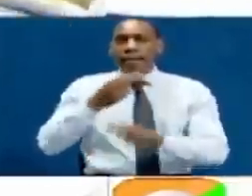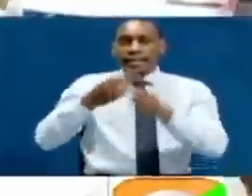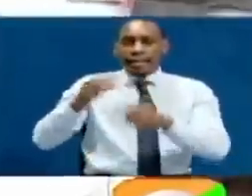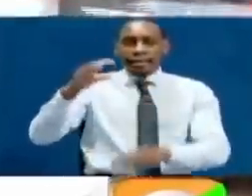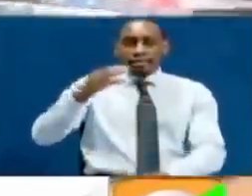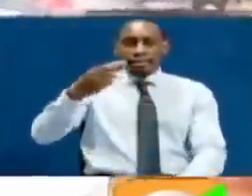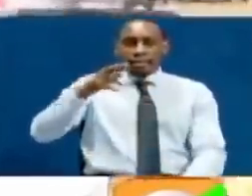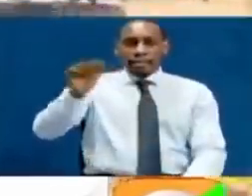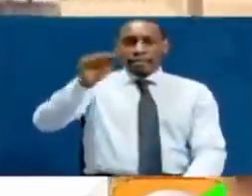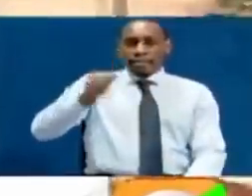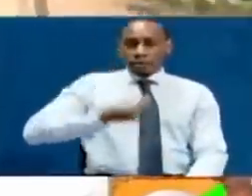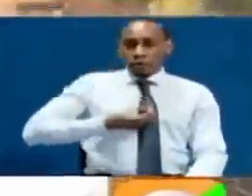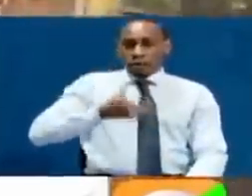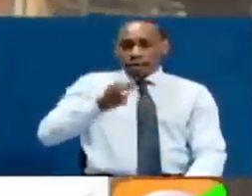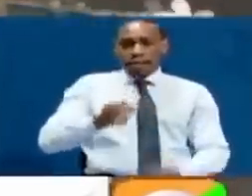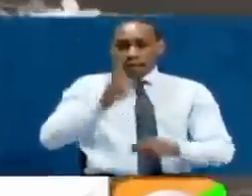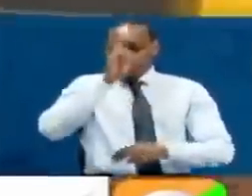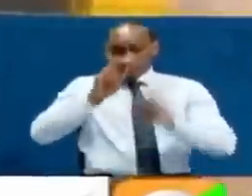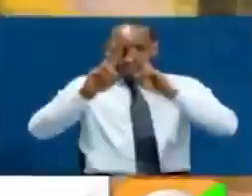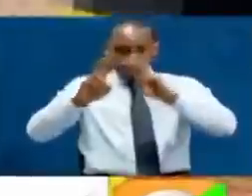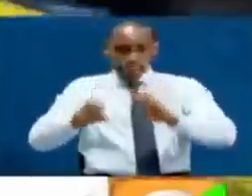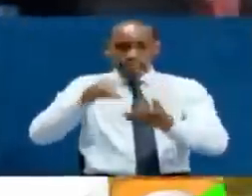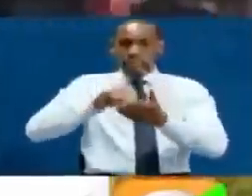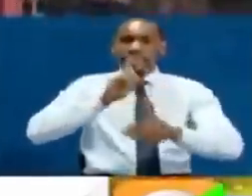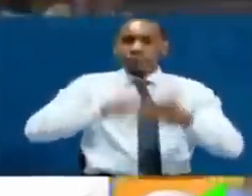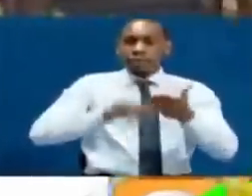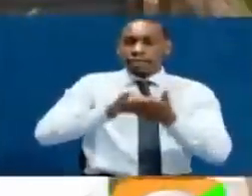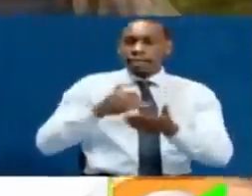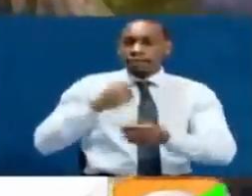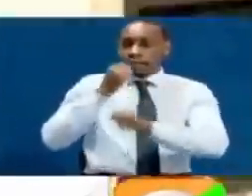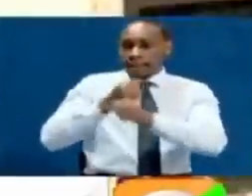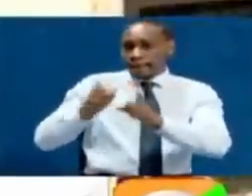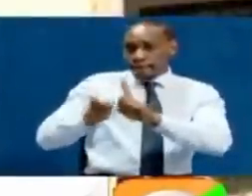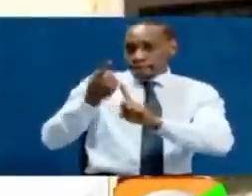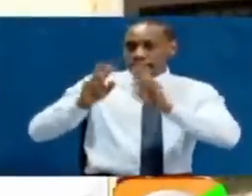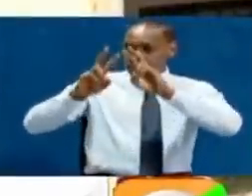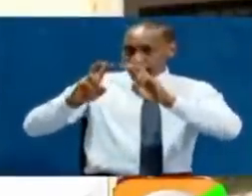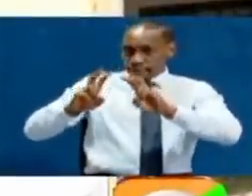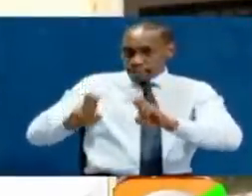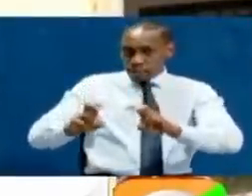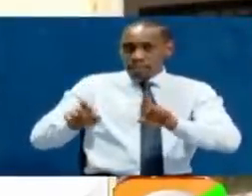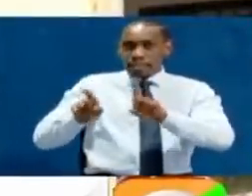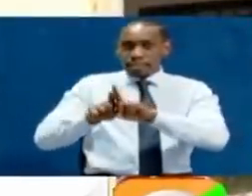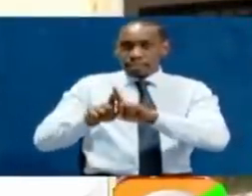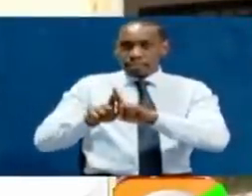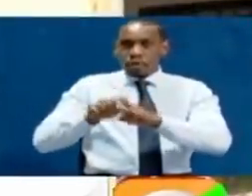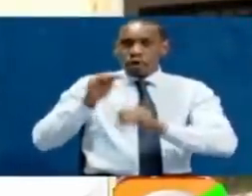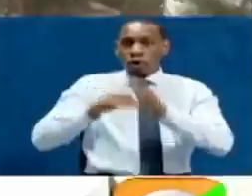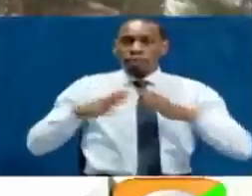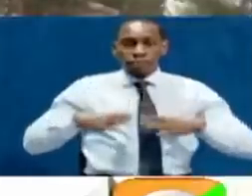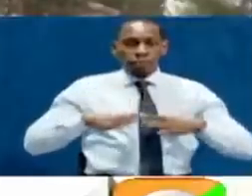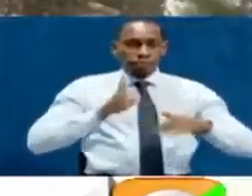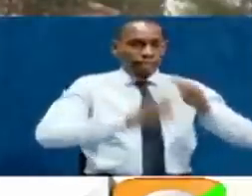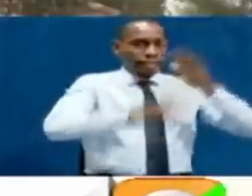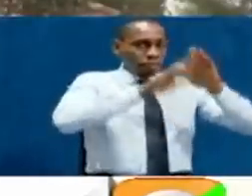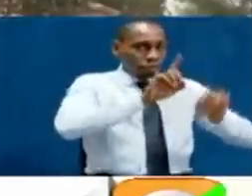is said to be the owner of the gun. Police investigating the case say they have conducted preliminary investigations and quizzed all those who are in the